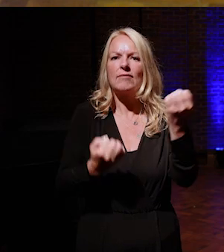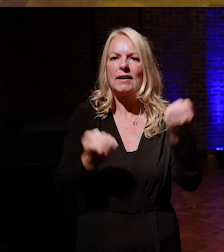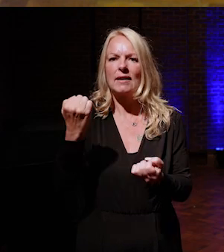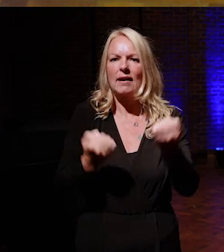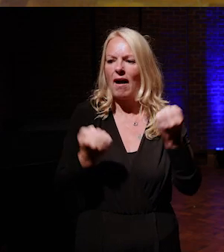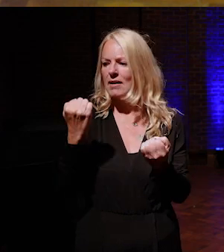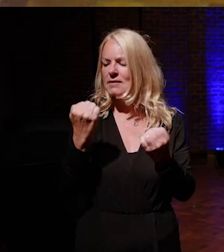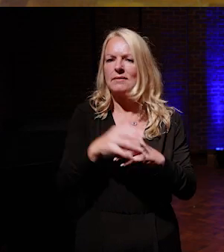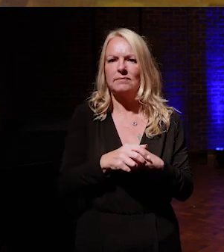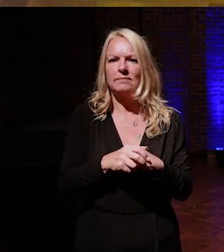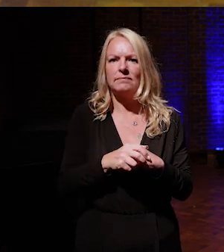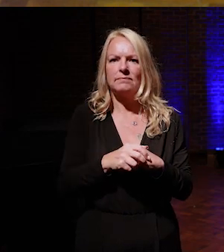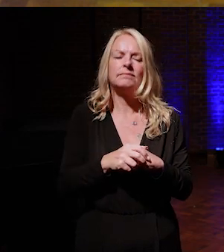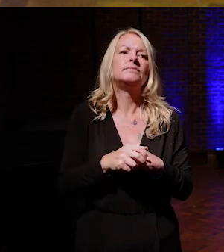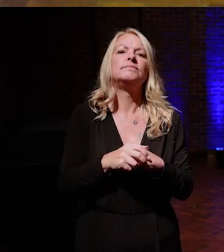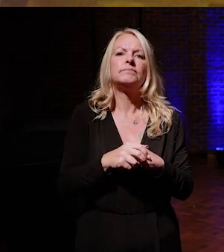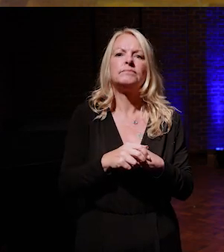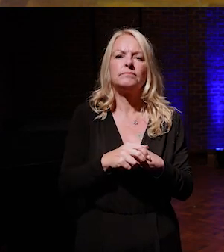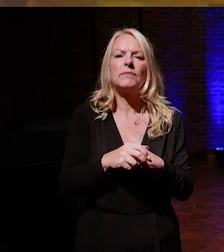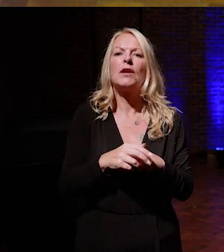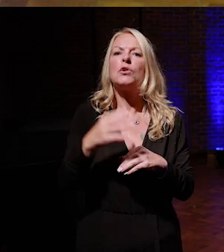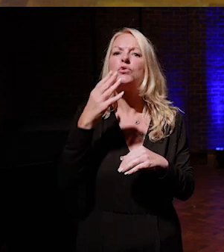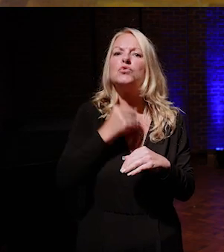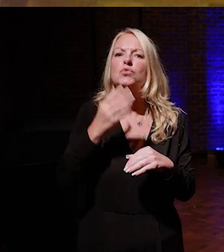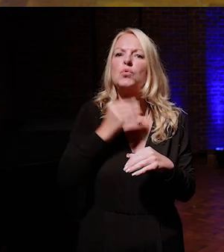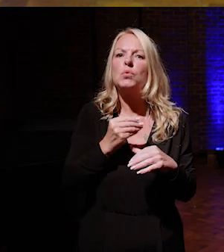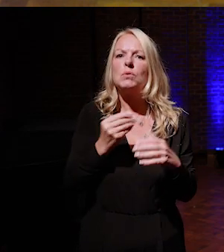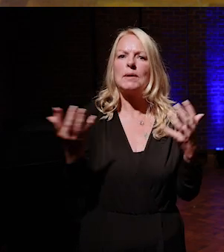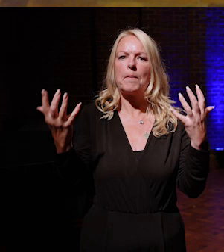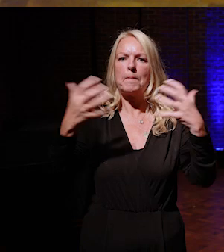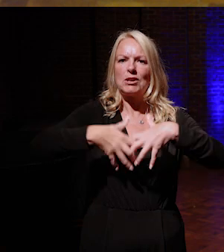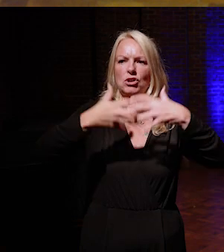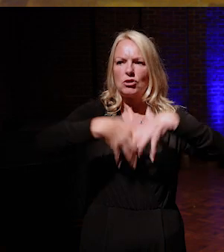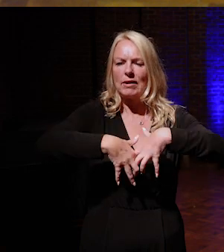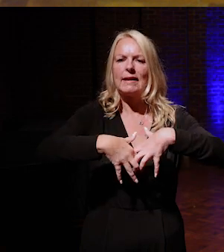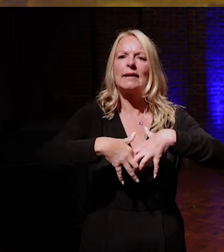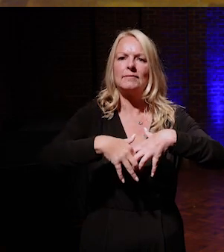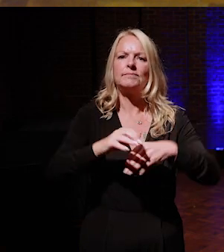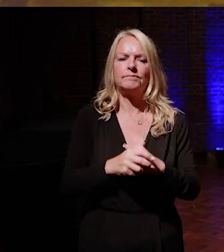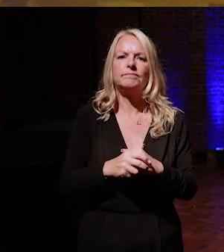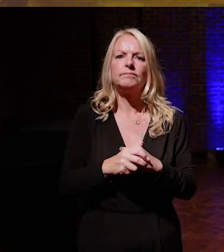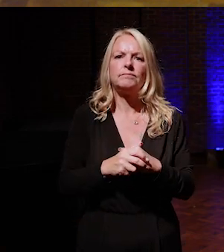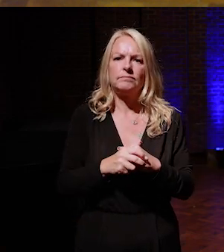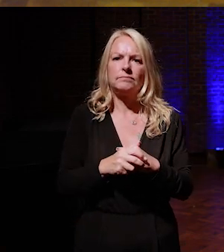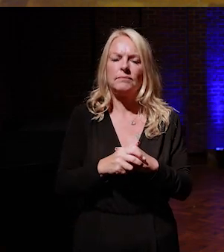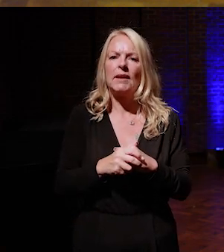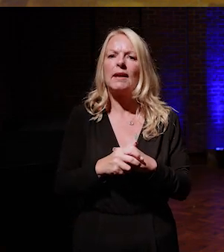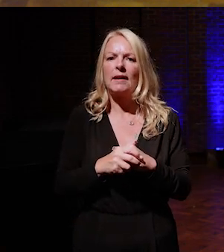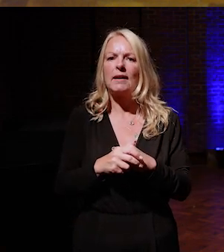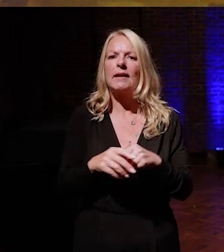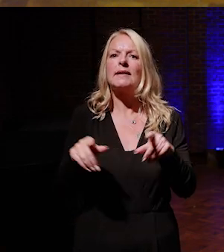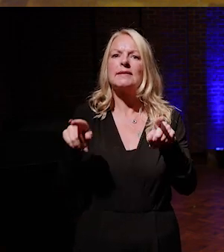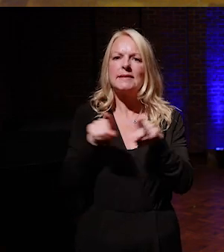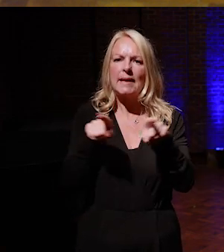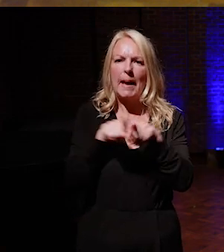are very accurate. They use machine learning. Machine learning is trained in the same way that